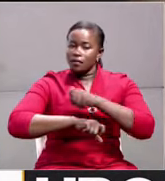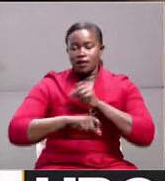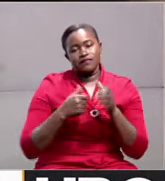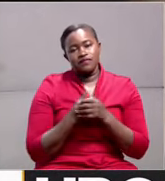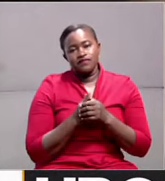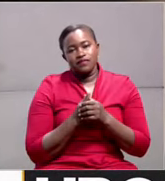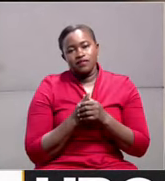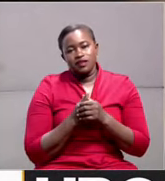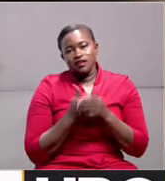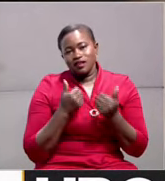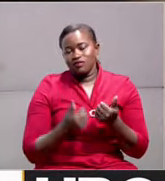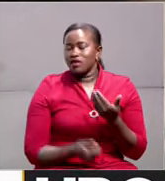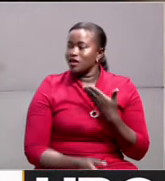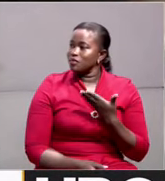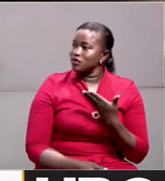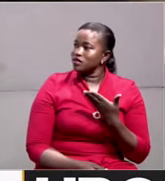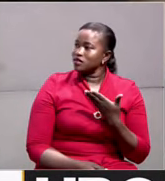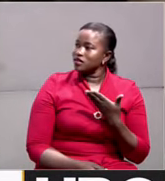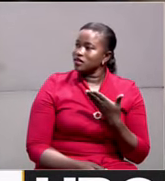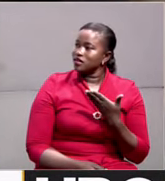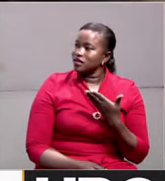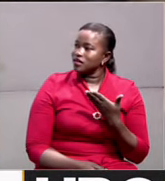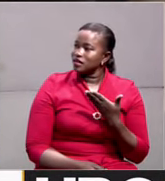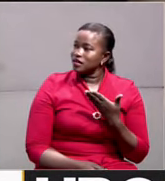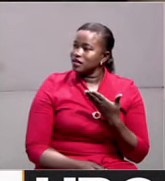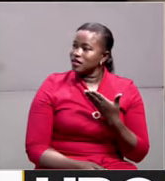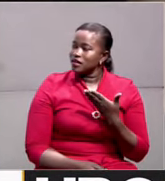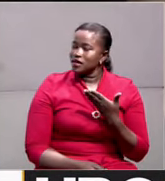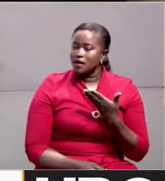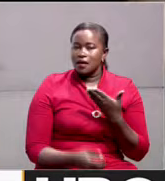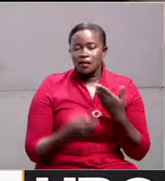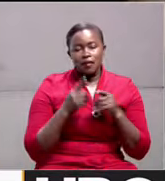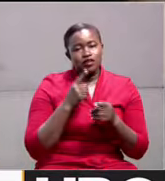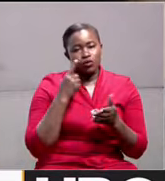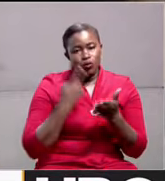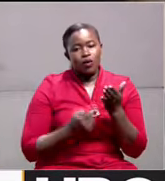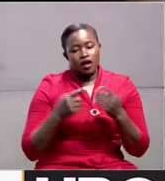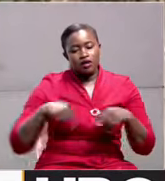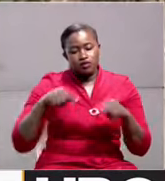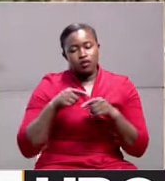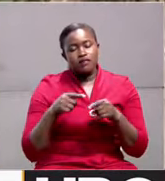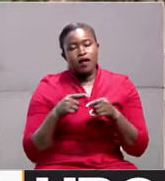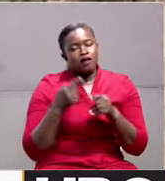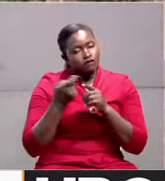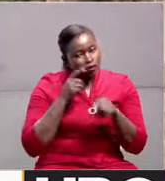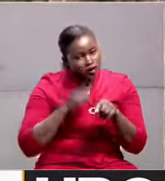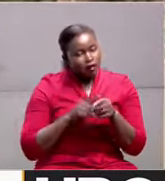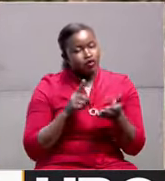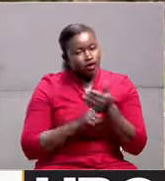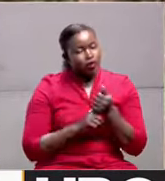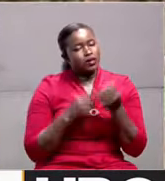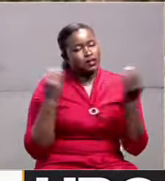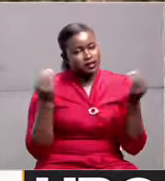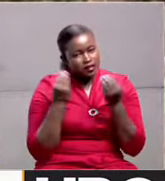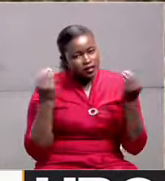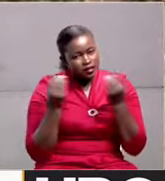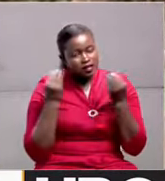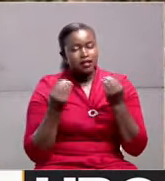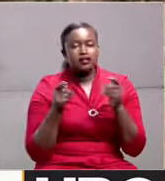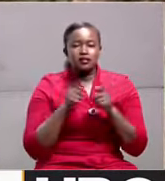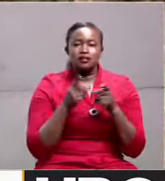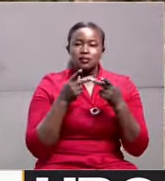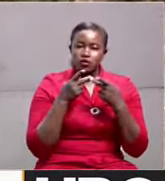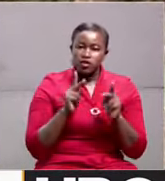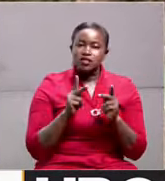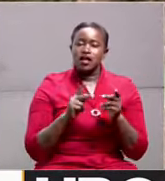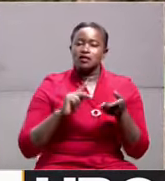ko cyakubiye ngwenwa ubu bwenge butungira ukumize yatushomeyse murebe twizere kwatandika buri kintu hafi